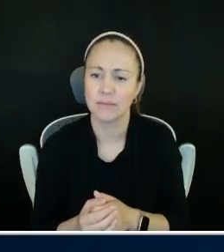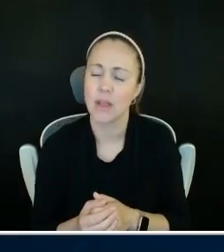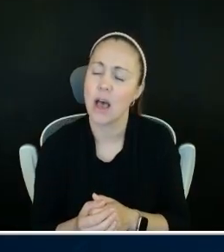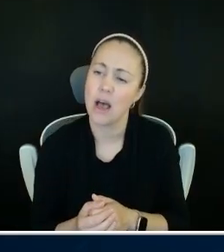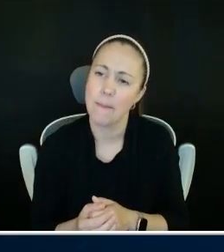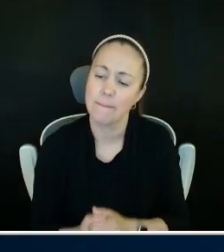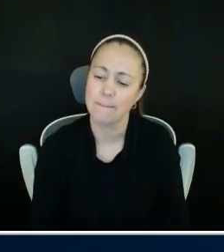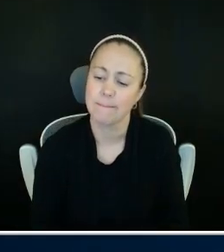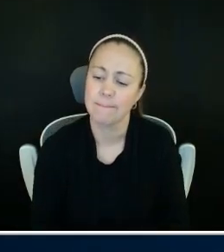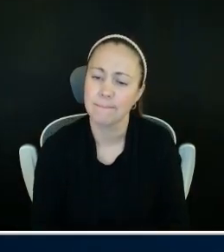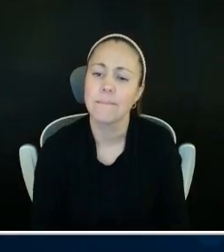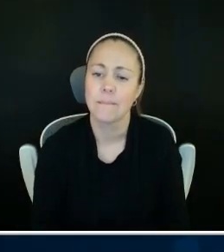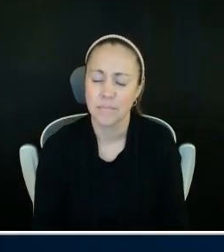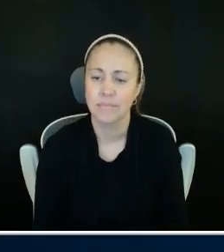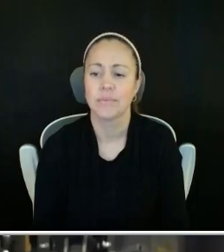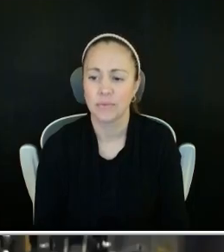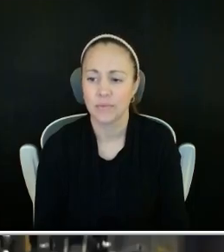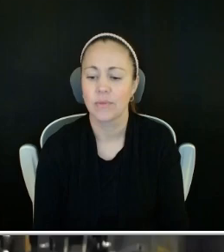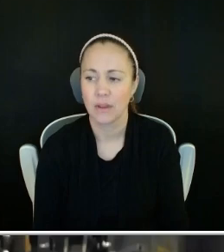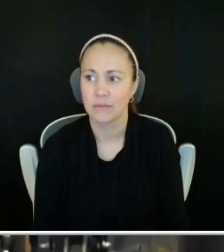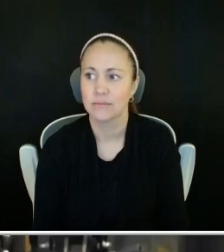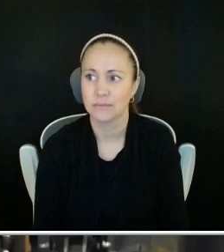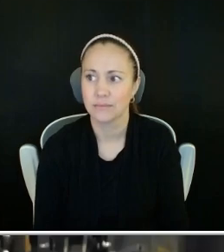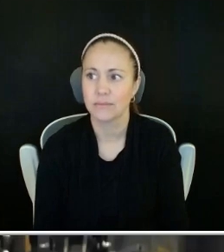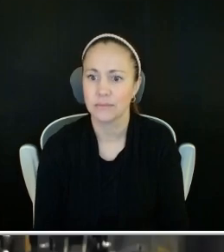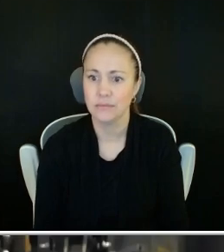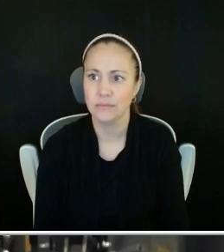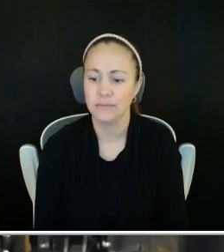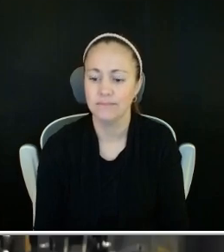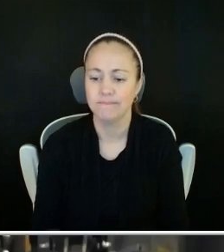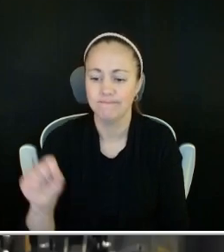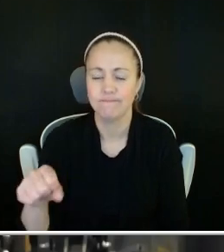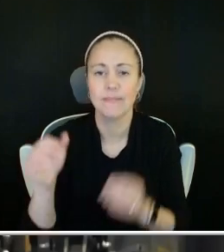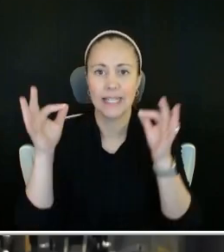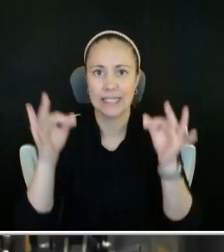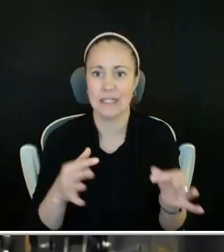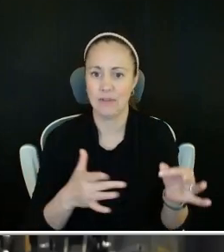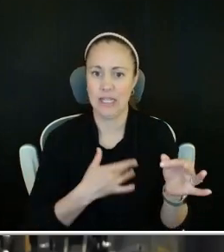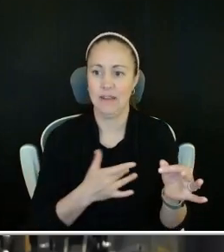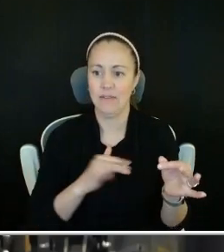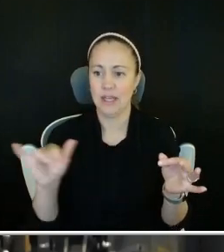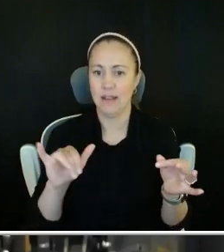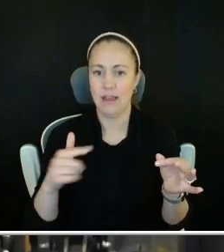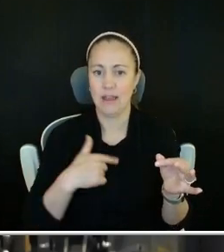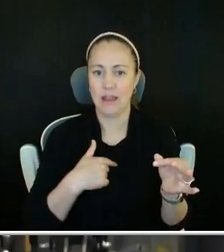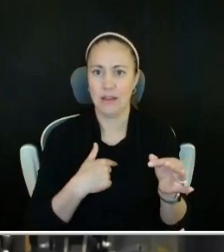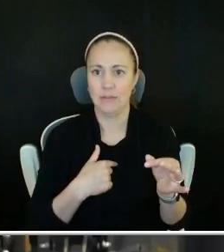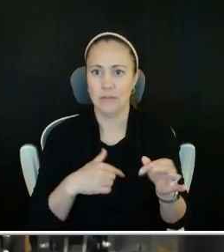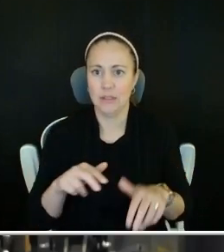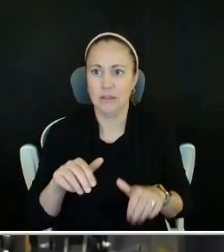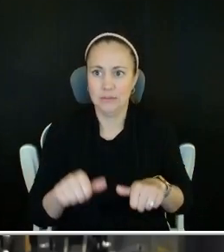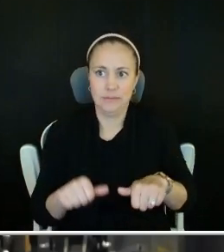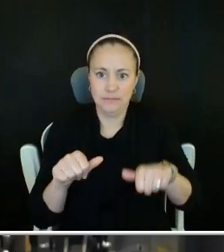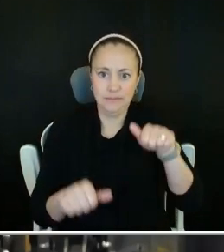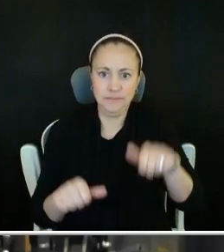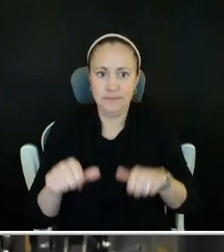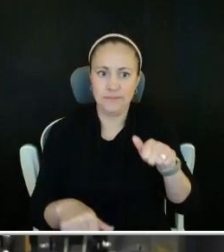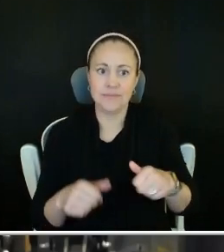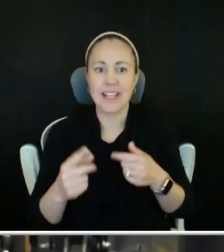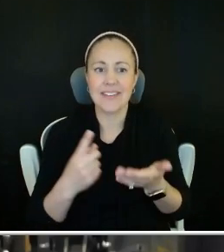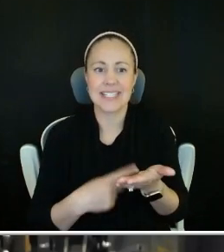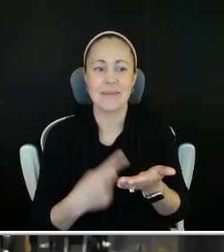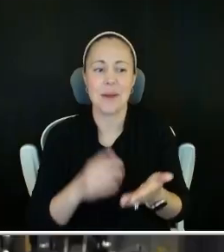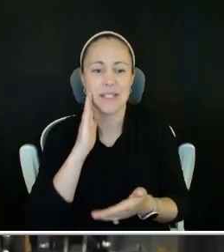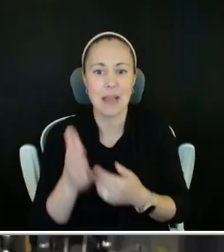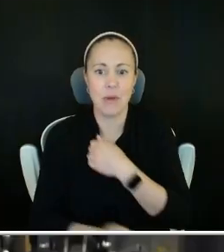Yeah, I definitely feel myself holding back, and like even sometimes I just catch myself holding my arm sometimes just